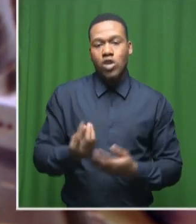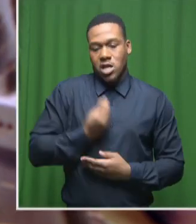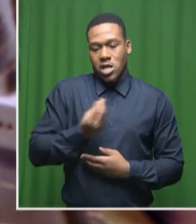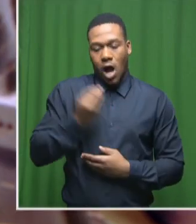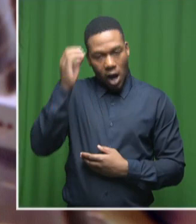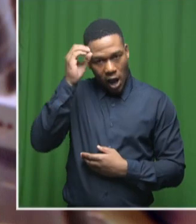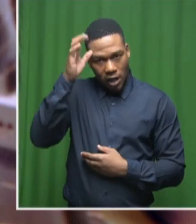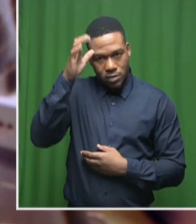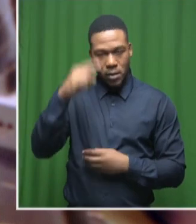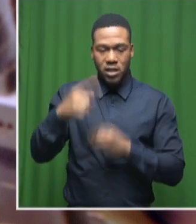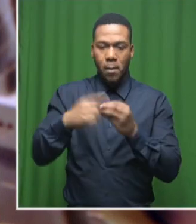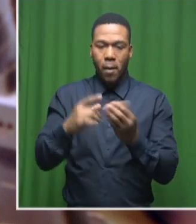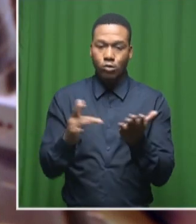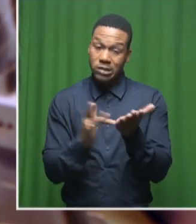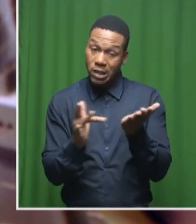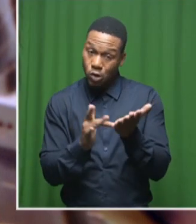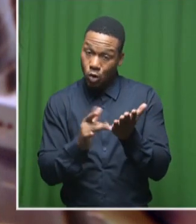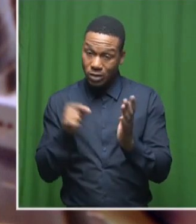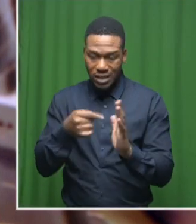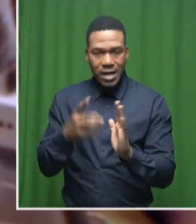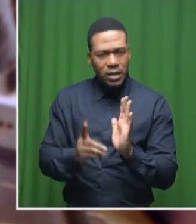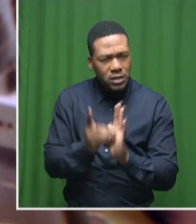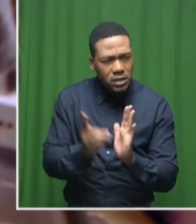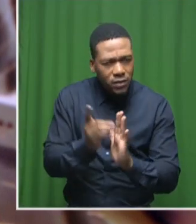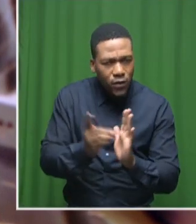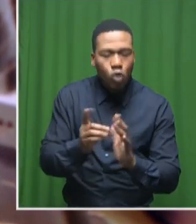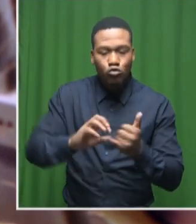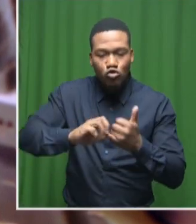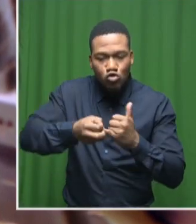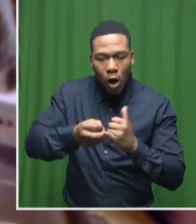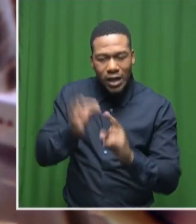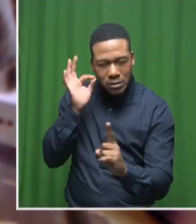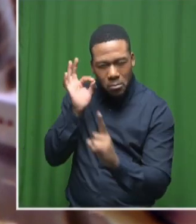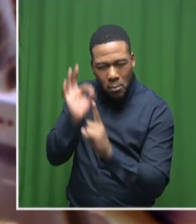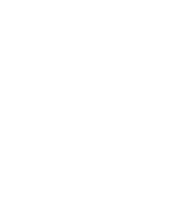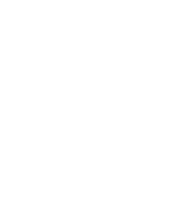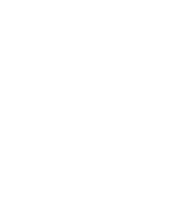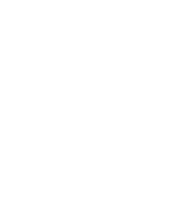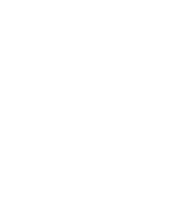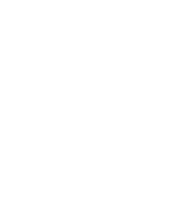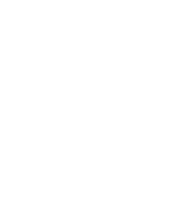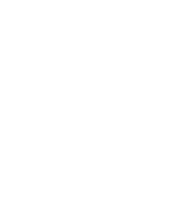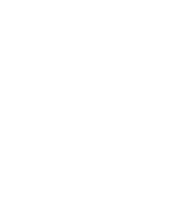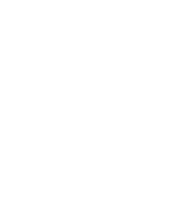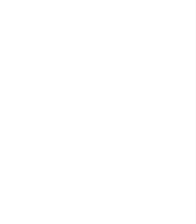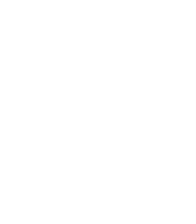on various cutting-edge technologies that they're developing specifically to improve South Africa's healthcare systems.